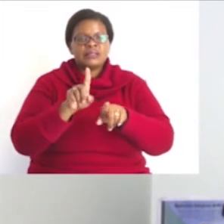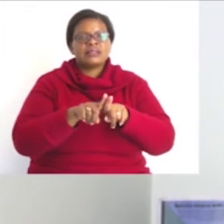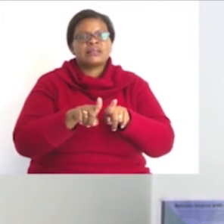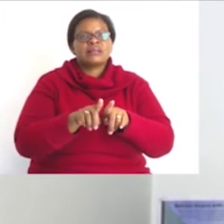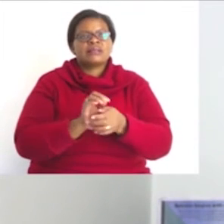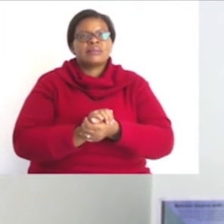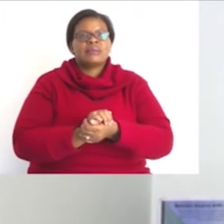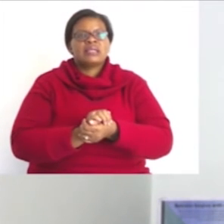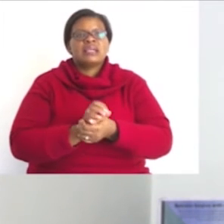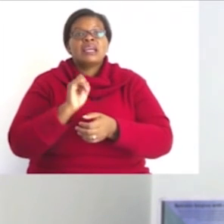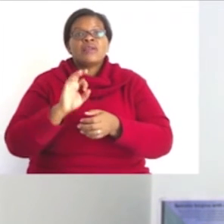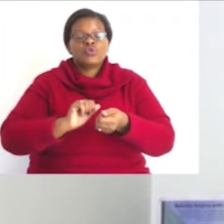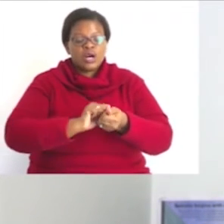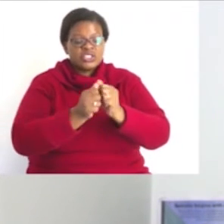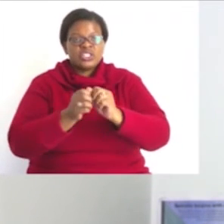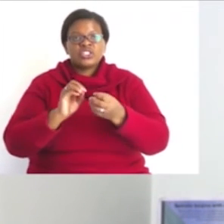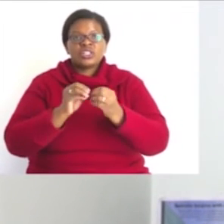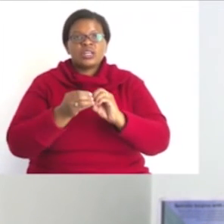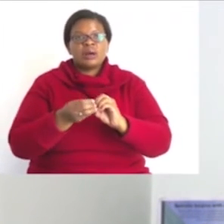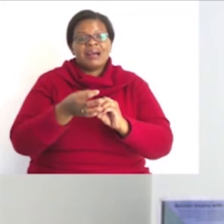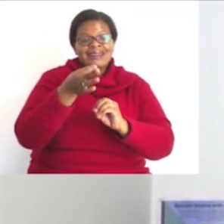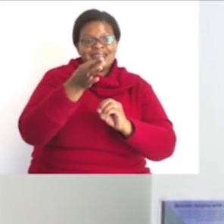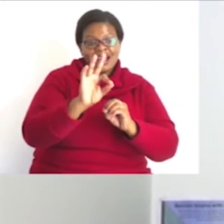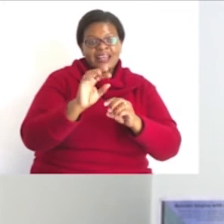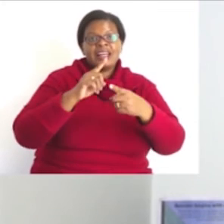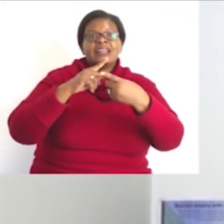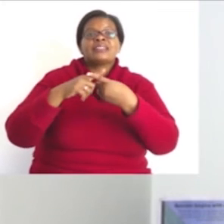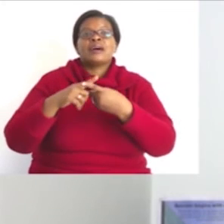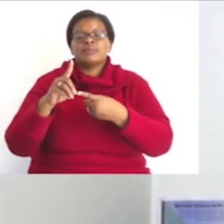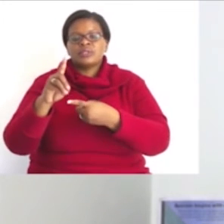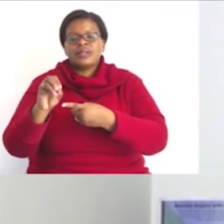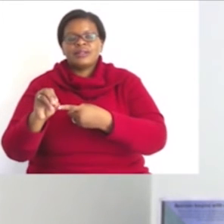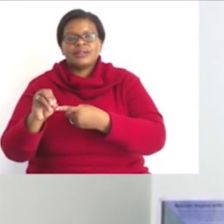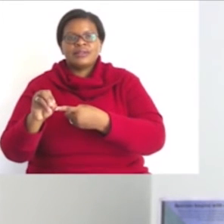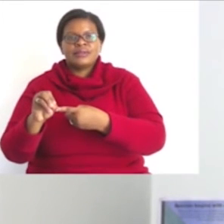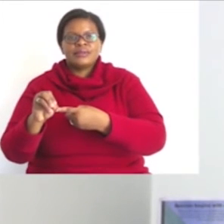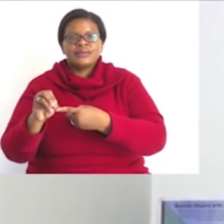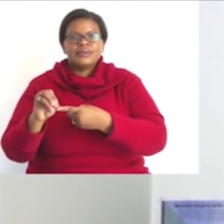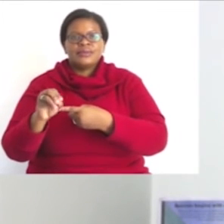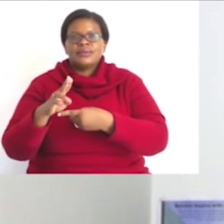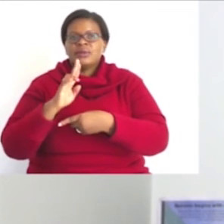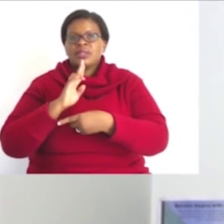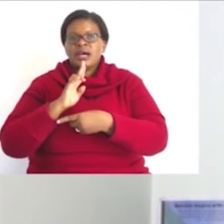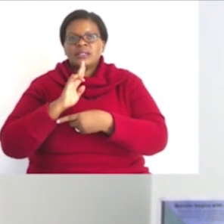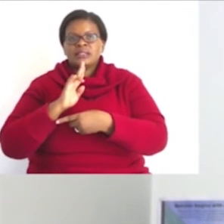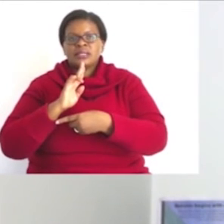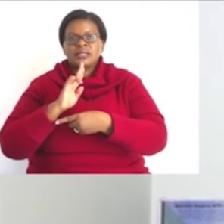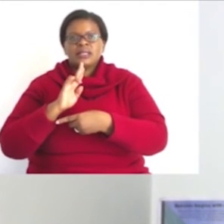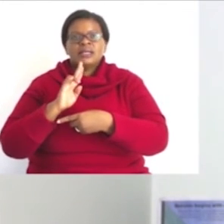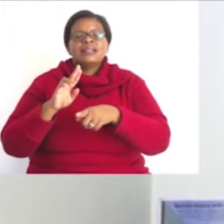So when we are switching the number, we start with 9 times 10. And our product will